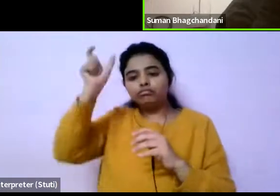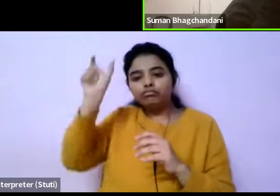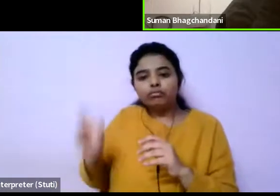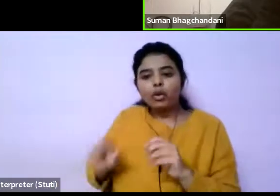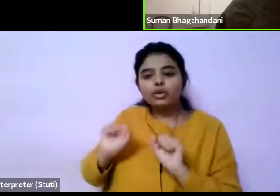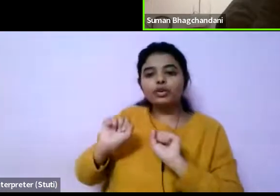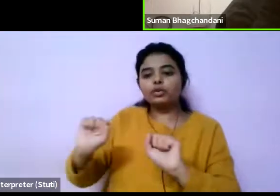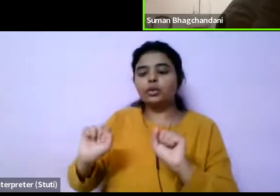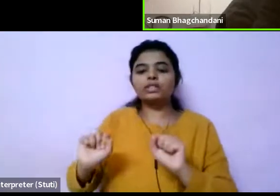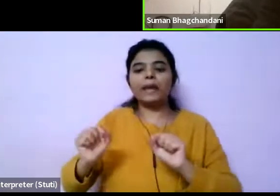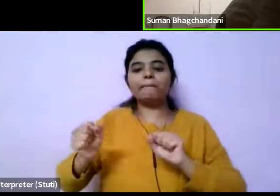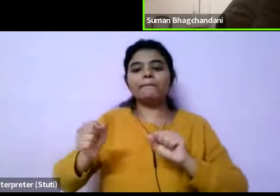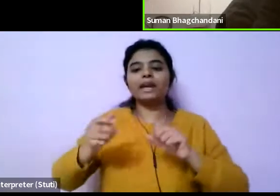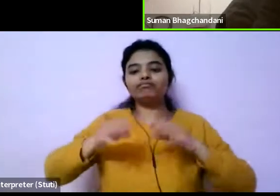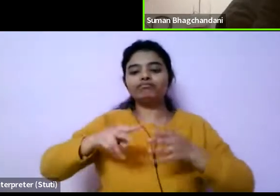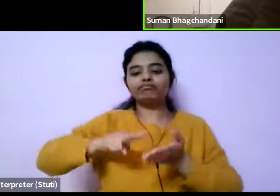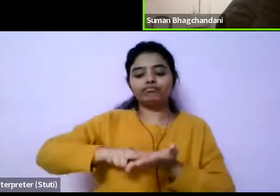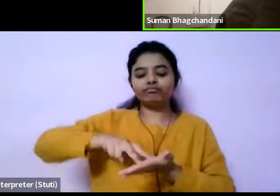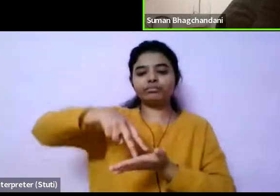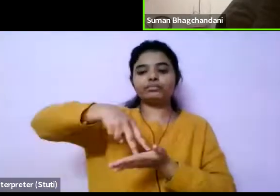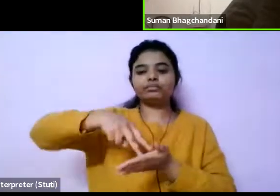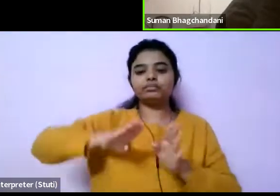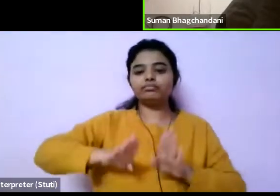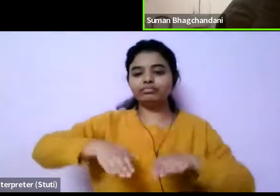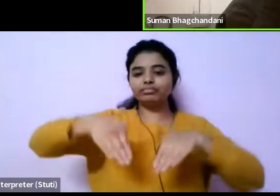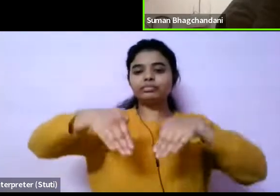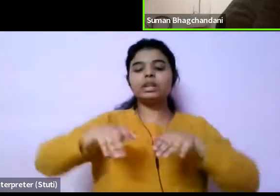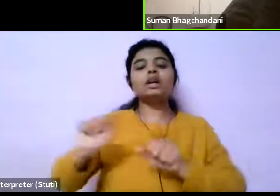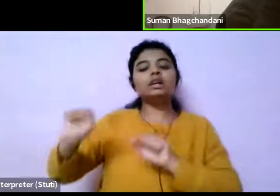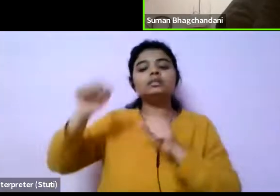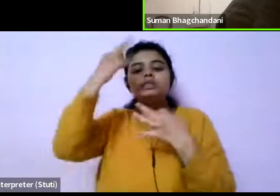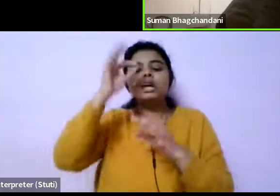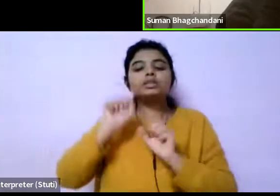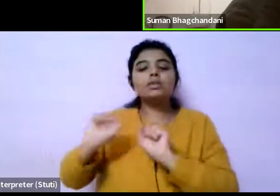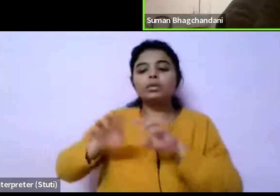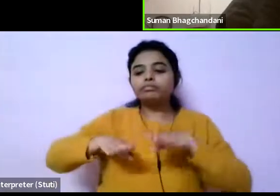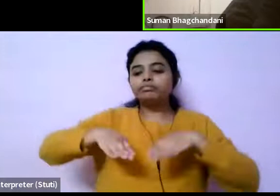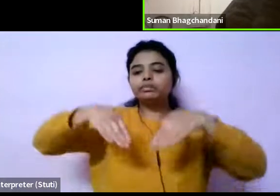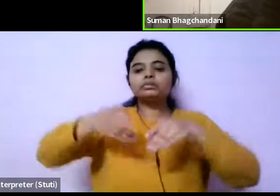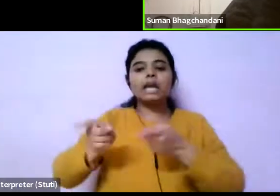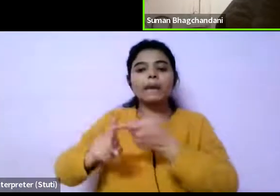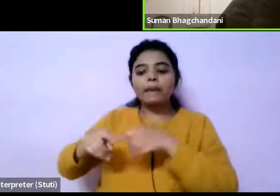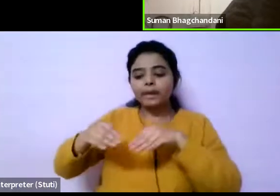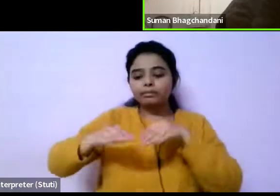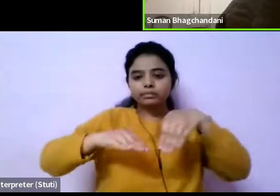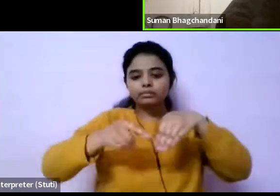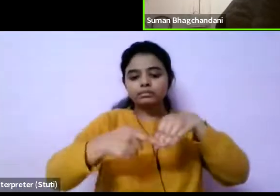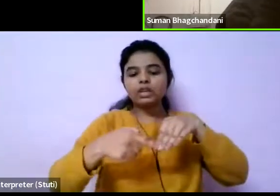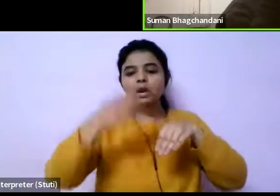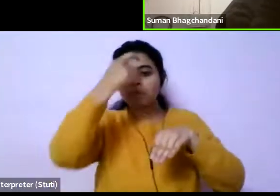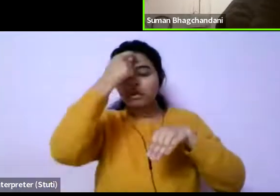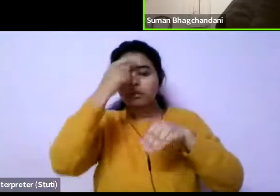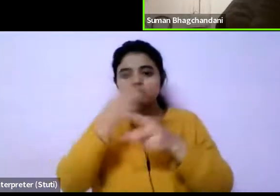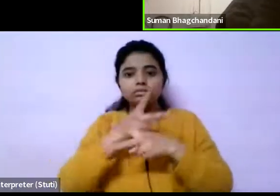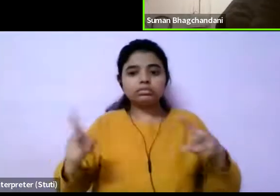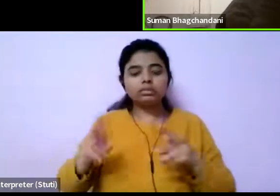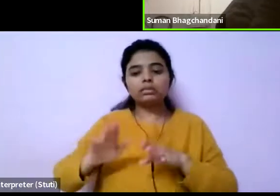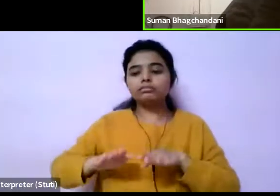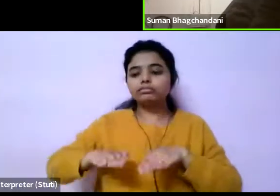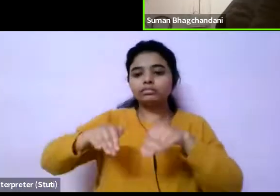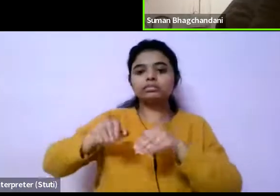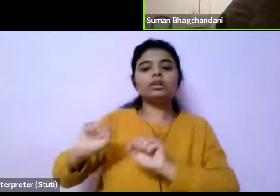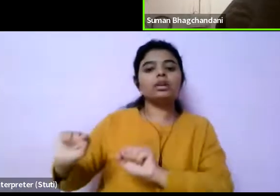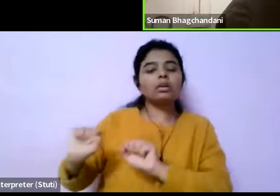by ballet dancers, and the elusive presence created by them through their performance. In contrast to the perfected body, she talks about